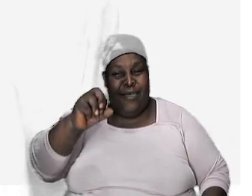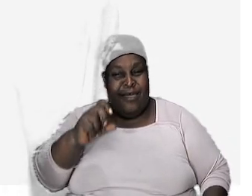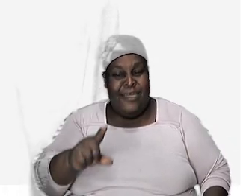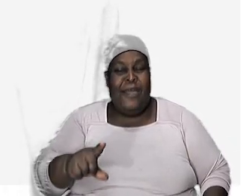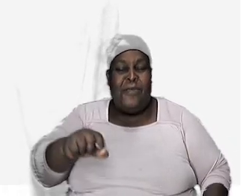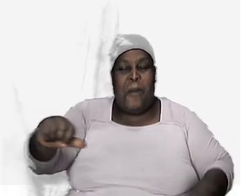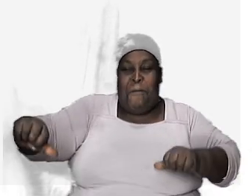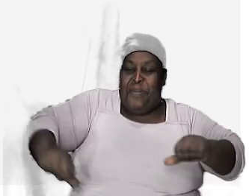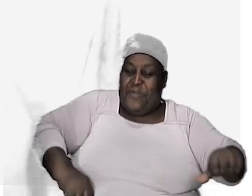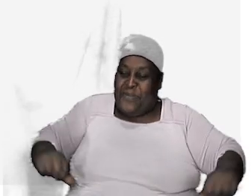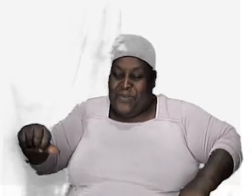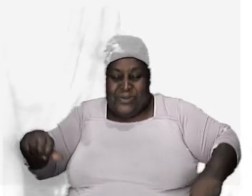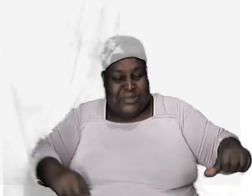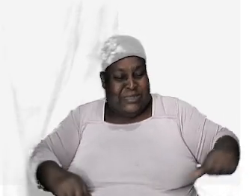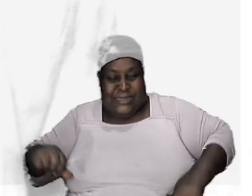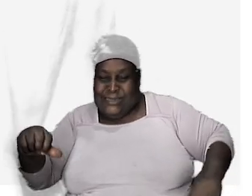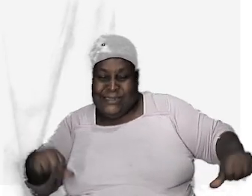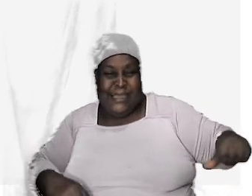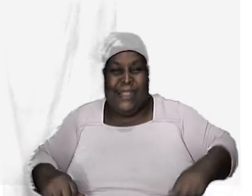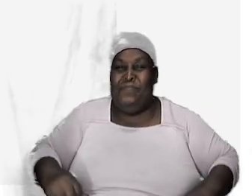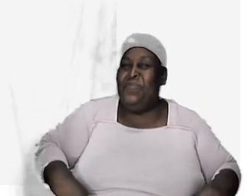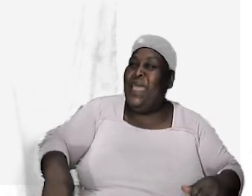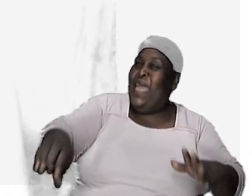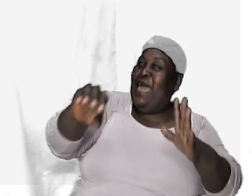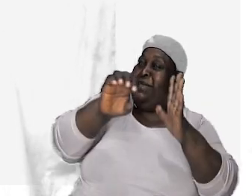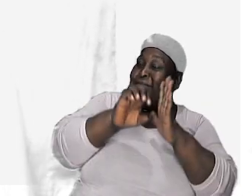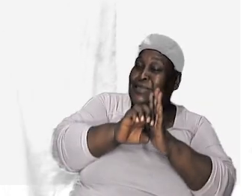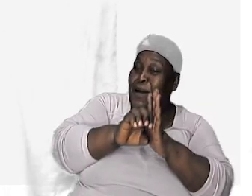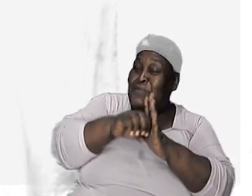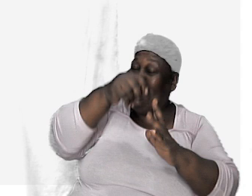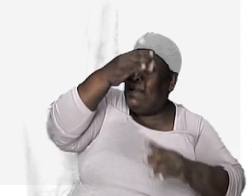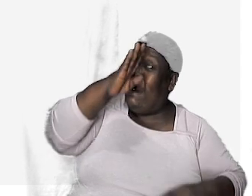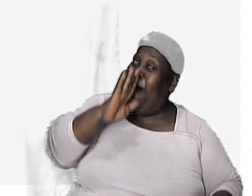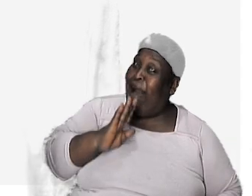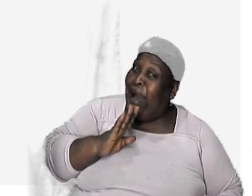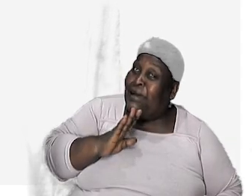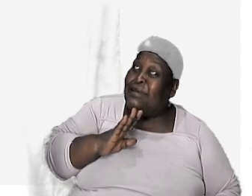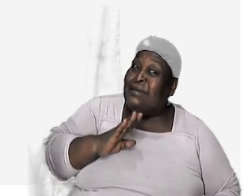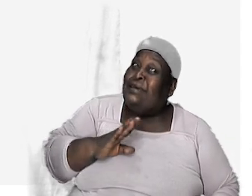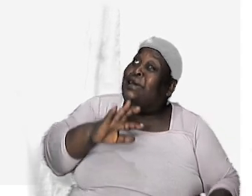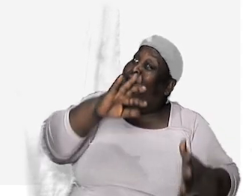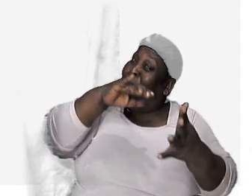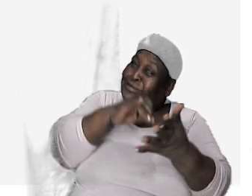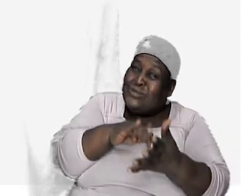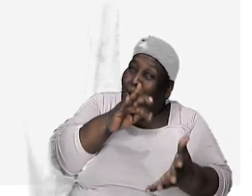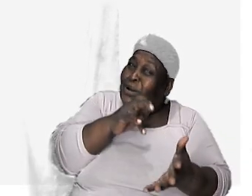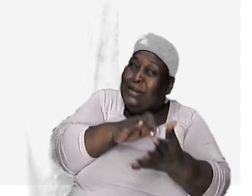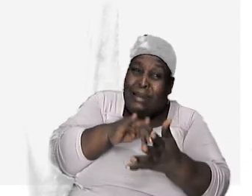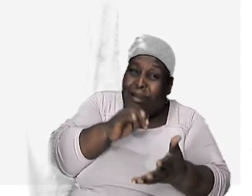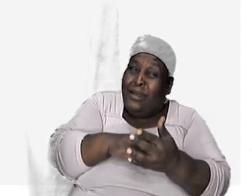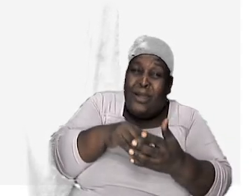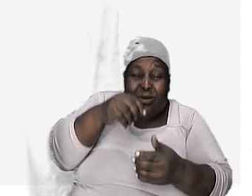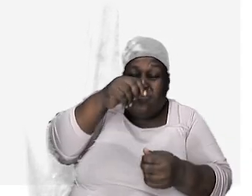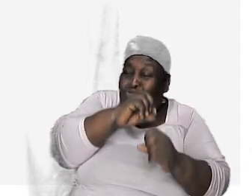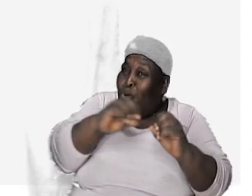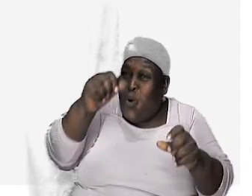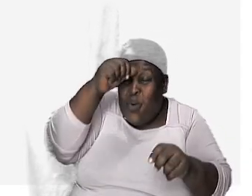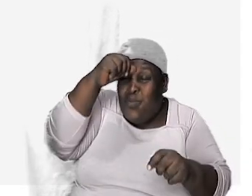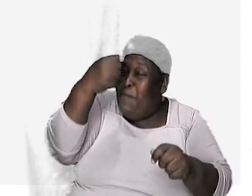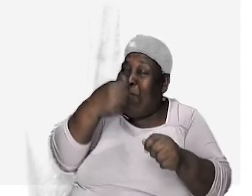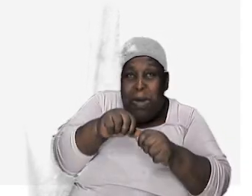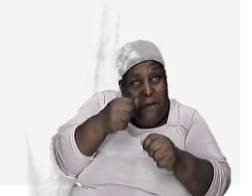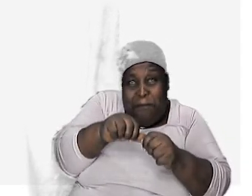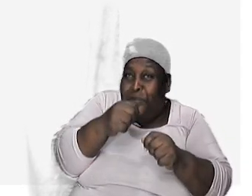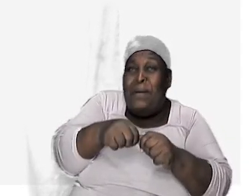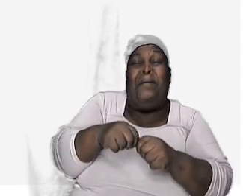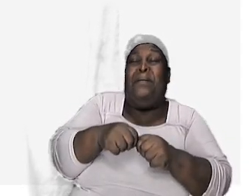you look at, sometimes you're going to an exam, for example, and you say, God, I did study, you know, but I don't know if to do this one. And God does enlighten your mind